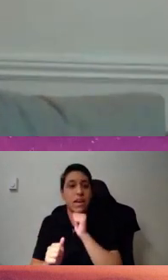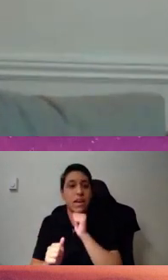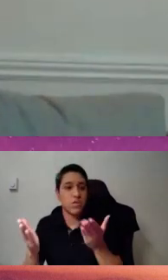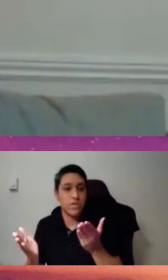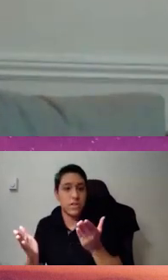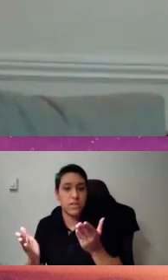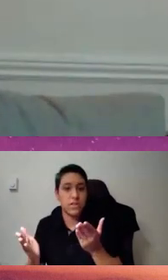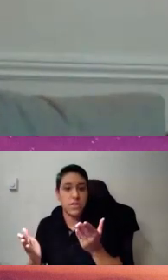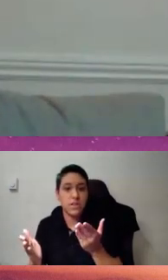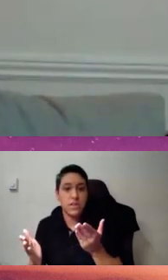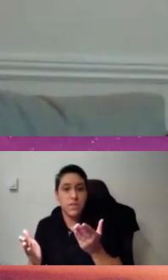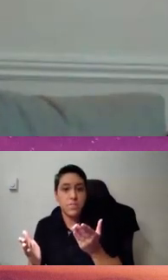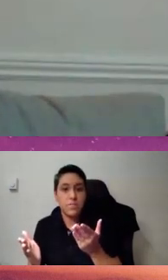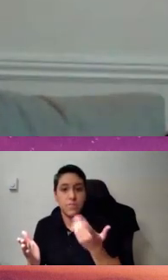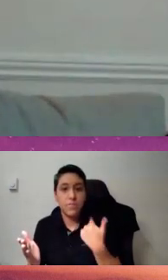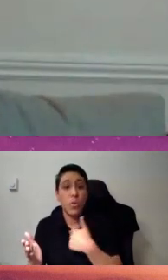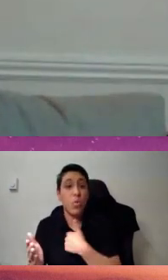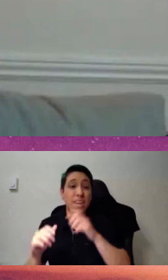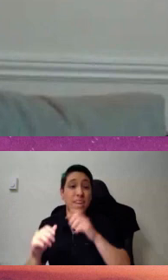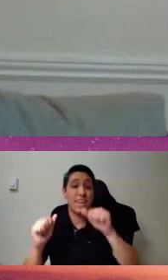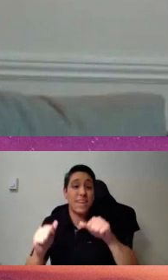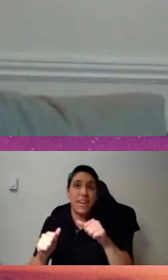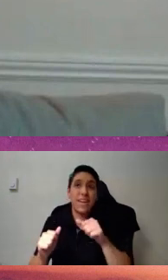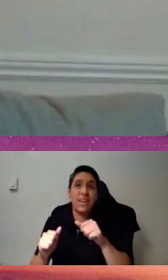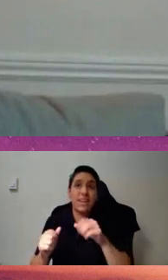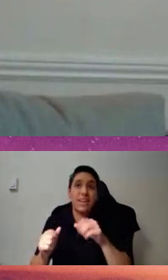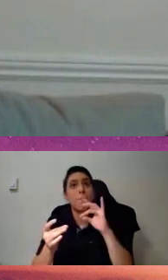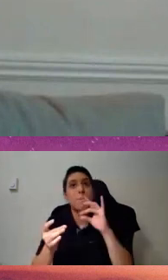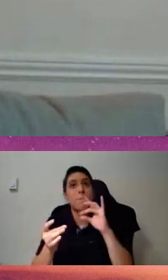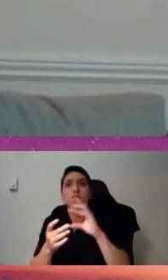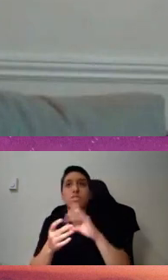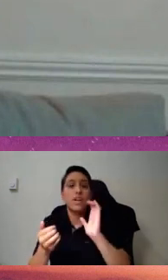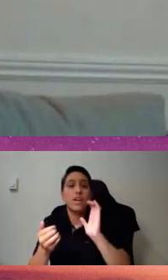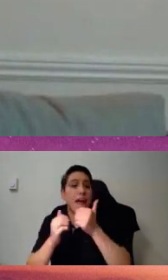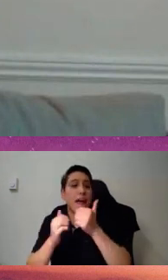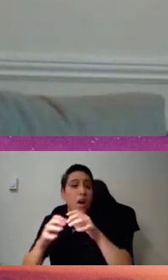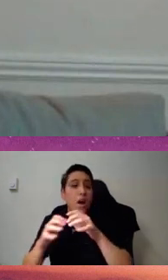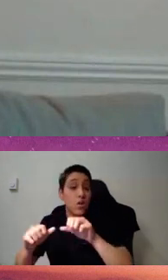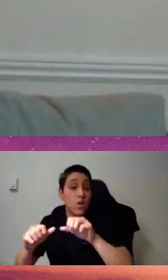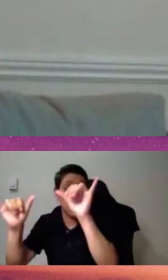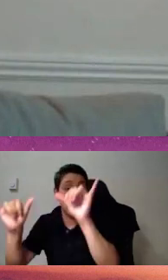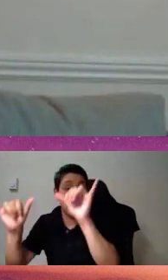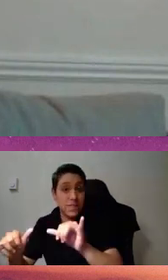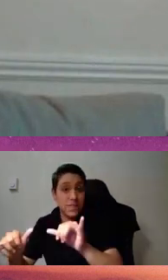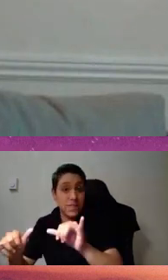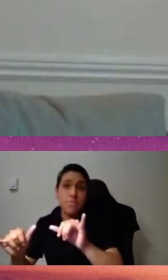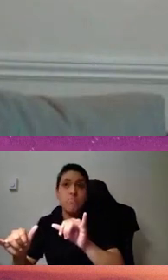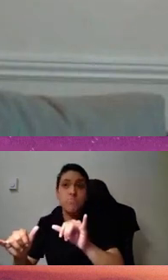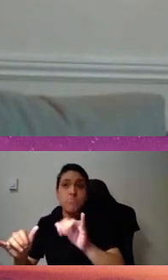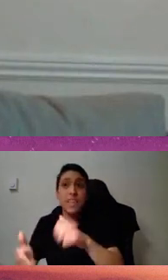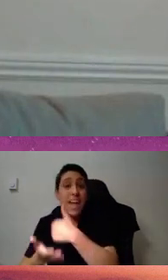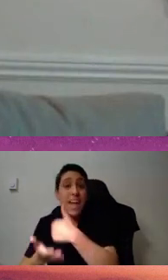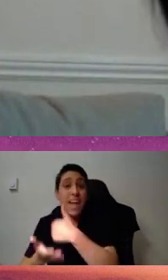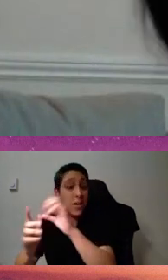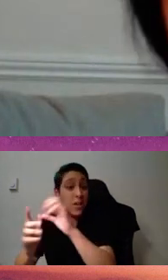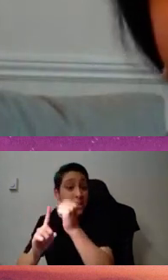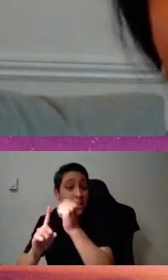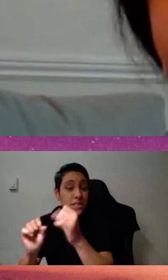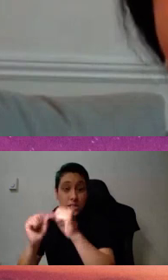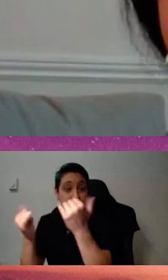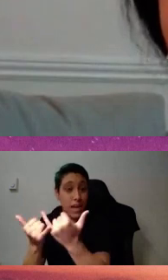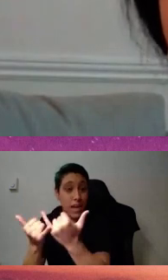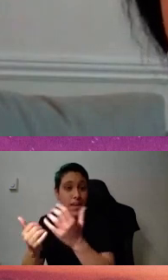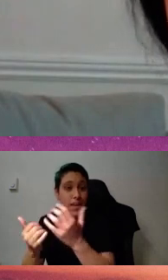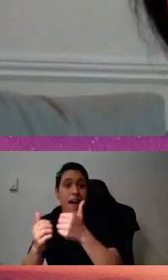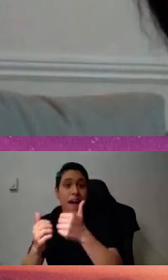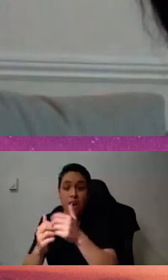has done things to advance aspects of society that those who have been impacted by it benefit from. But the main point